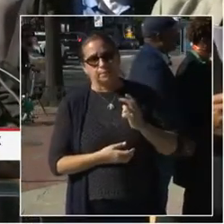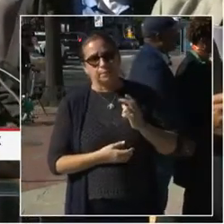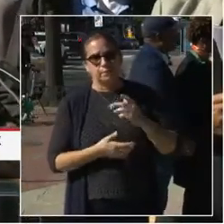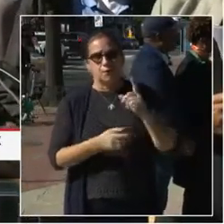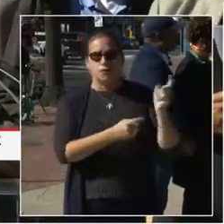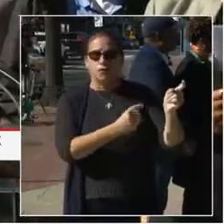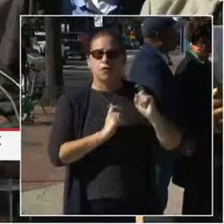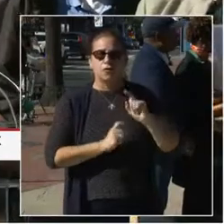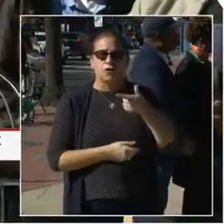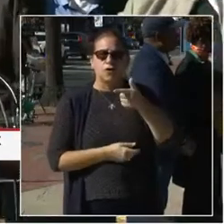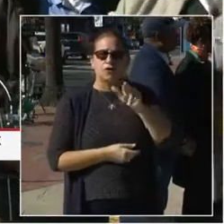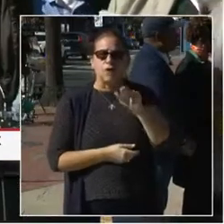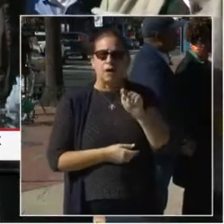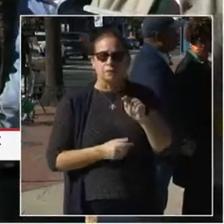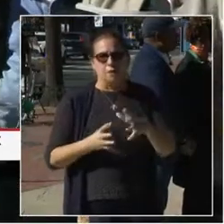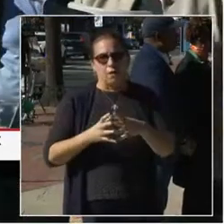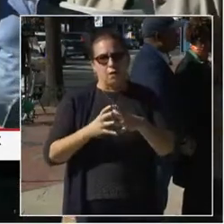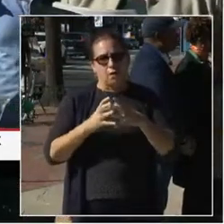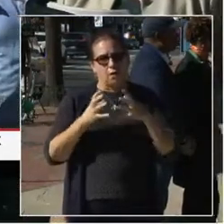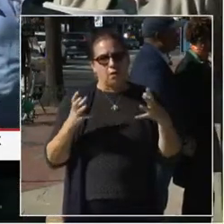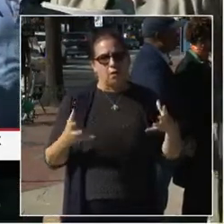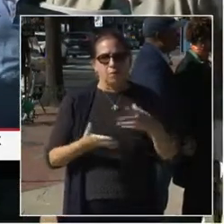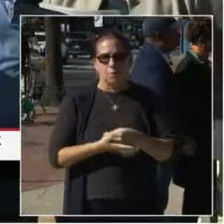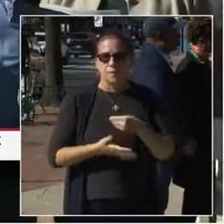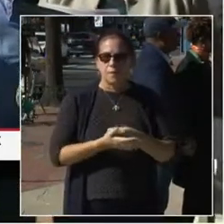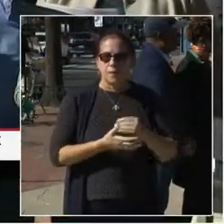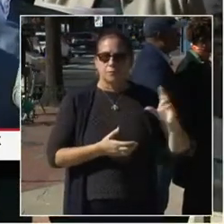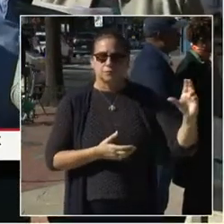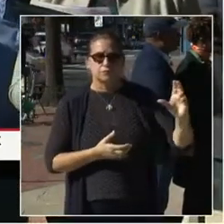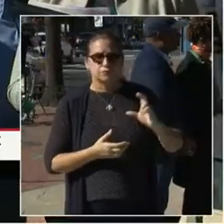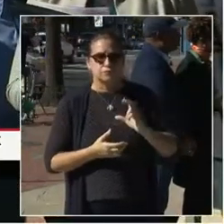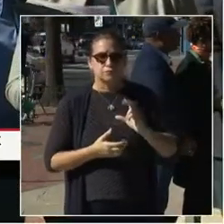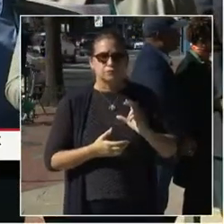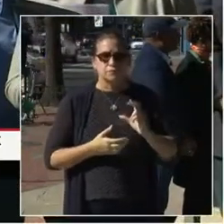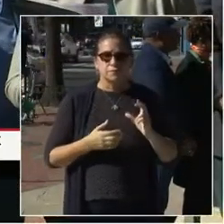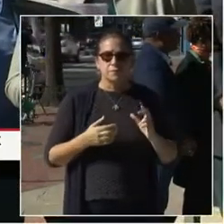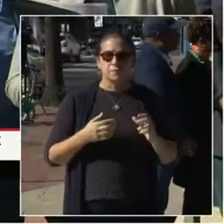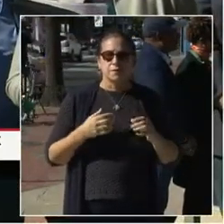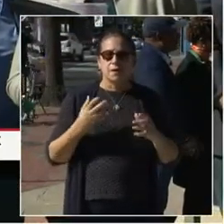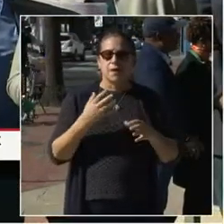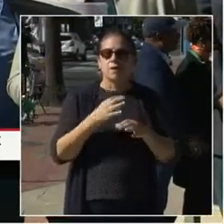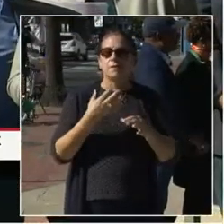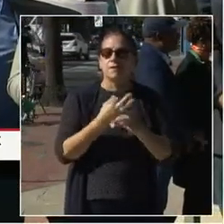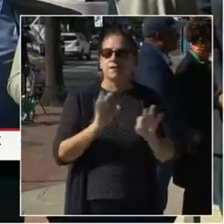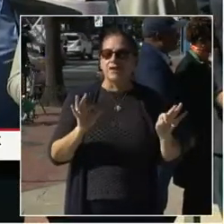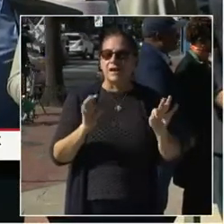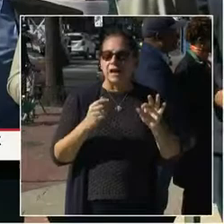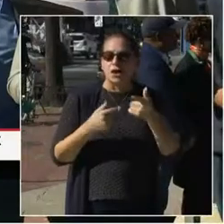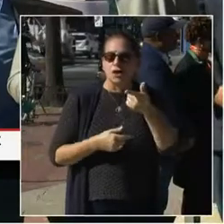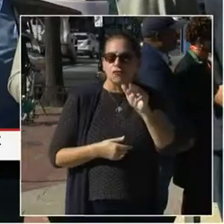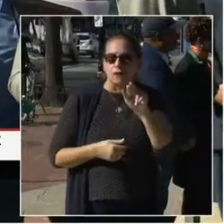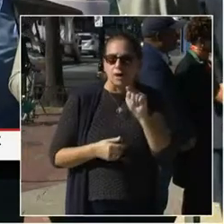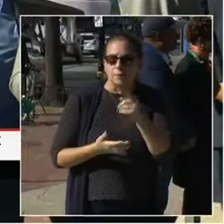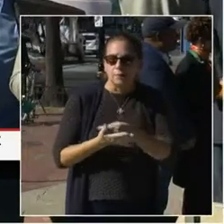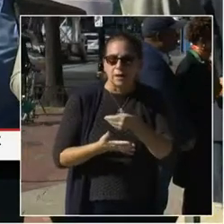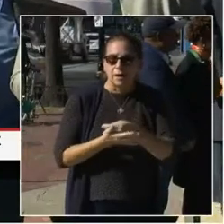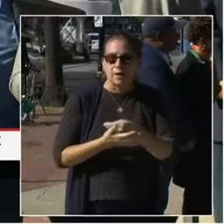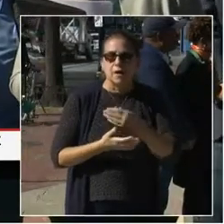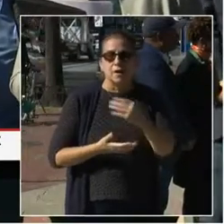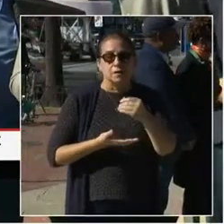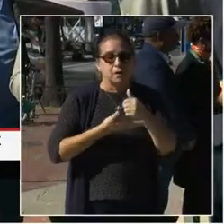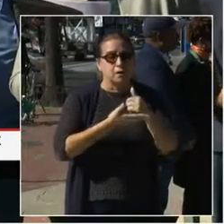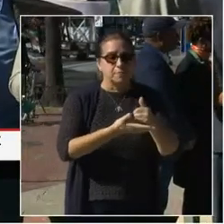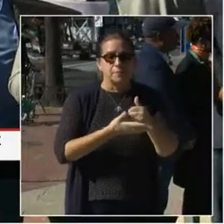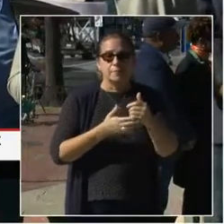and resources that oftentimes have been free that have been provided. Black Restaurant Week has helped to provide